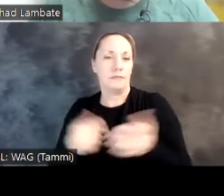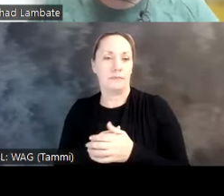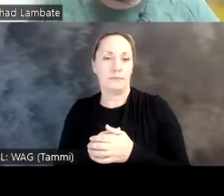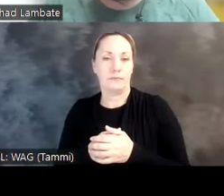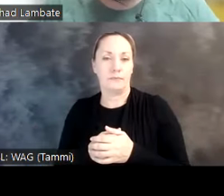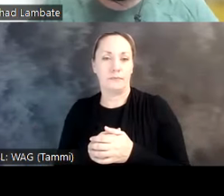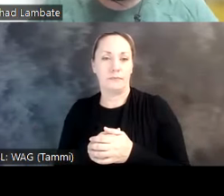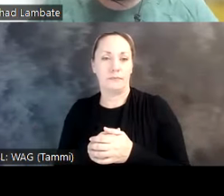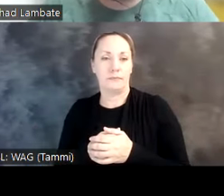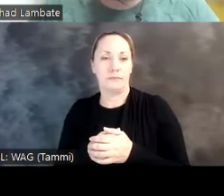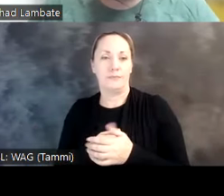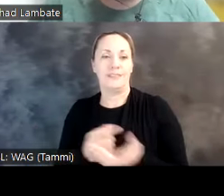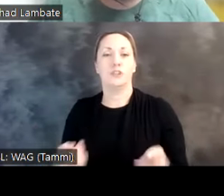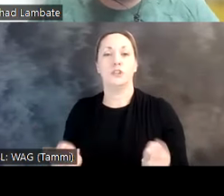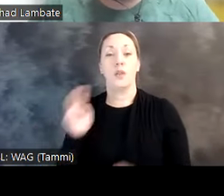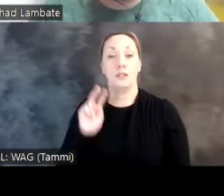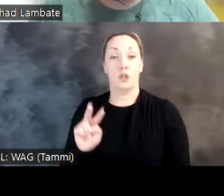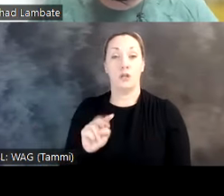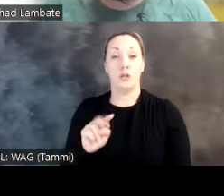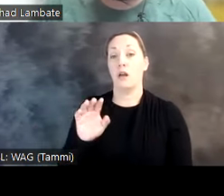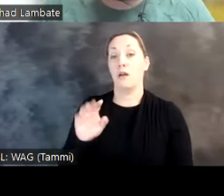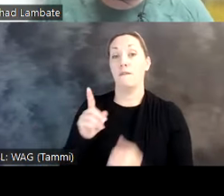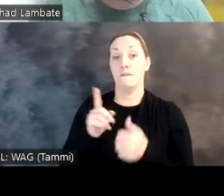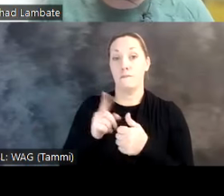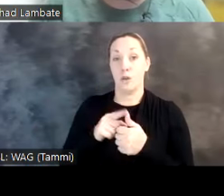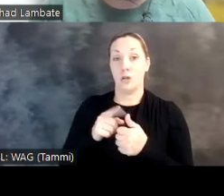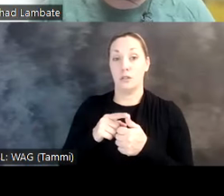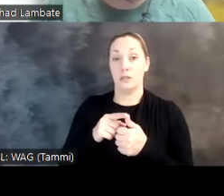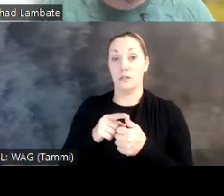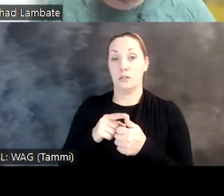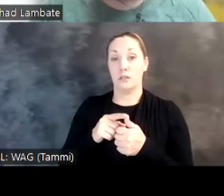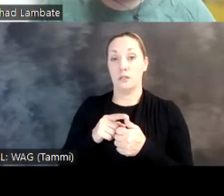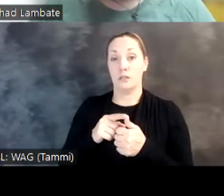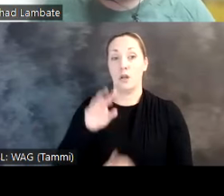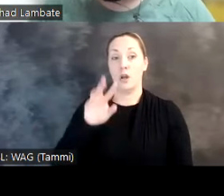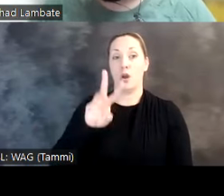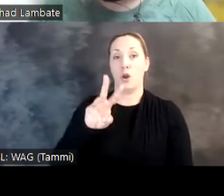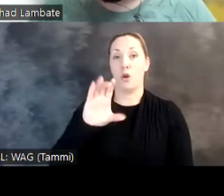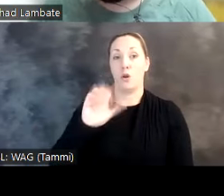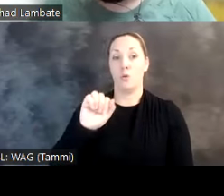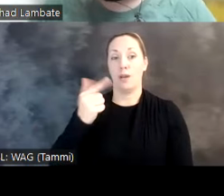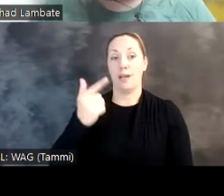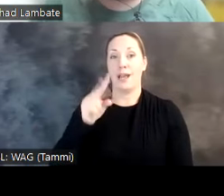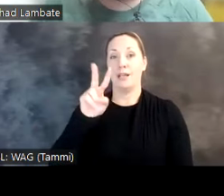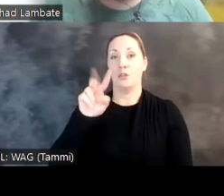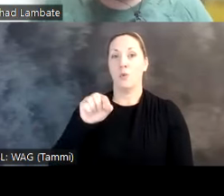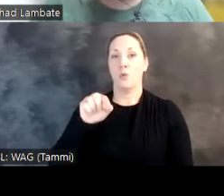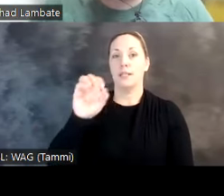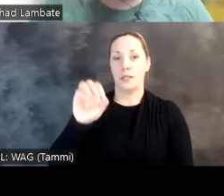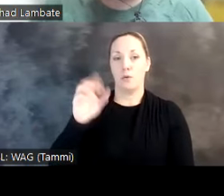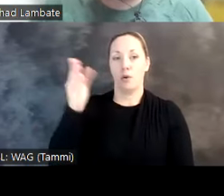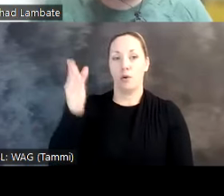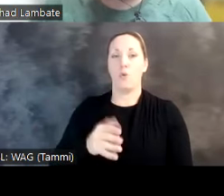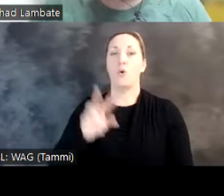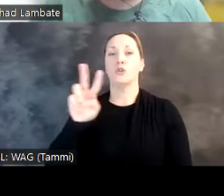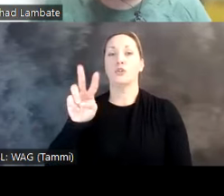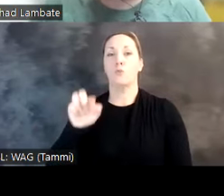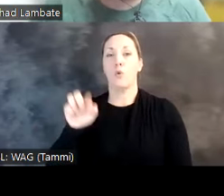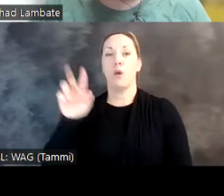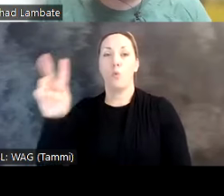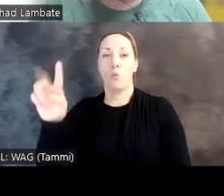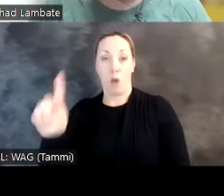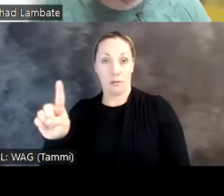So let's have a look at that. So first is with regards to WCAG 2.2 and 2.1. So this is something which